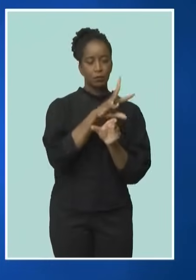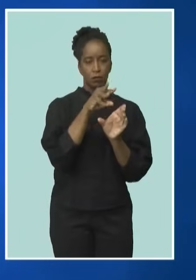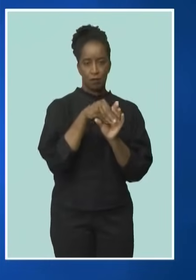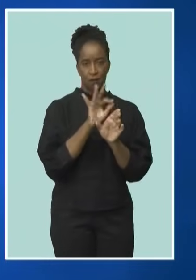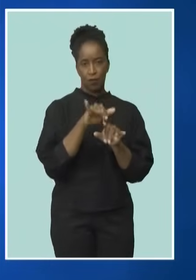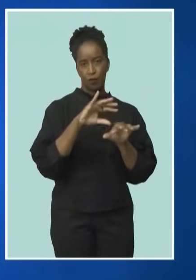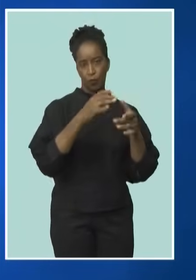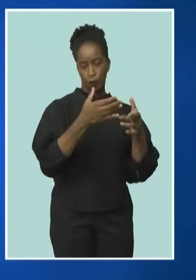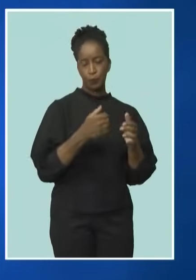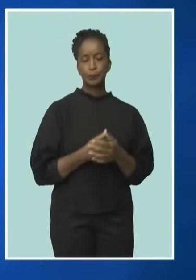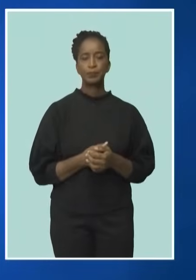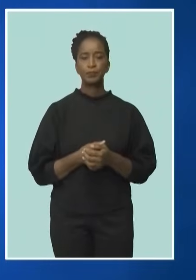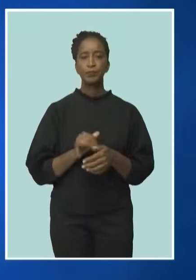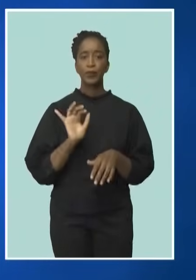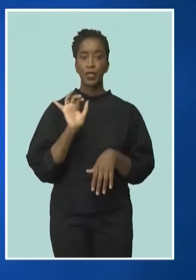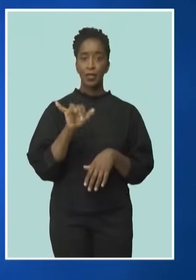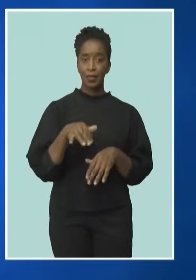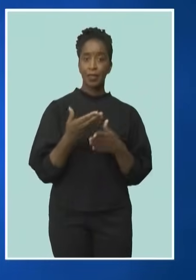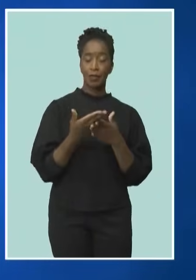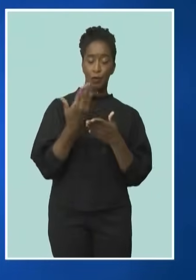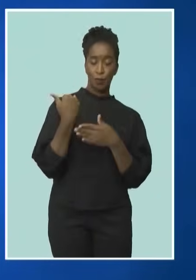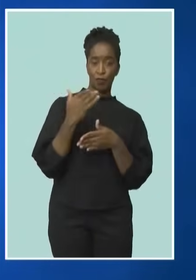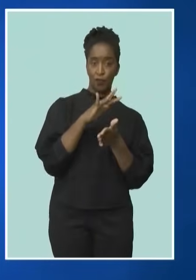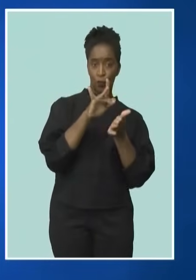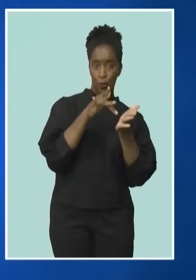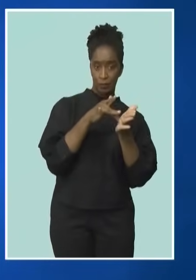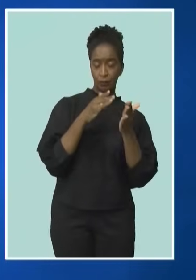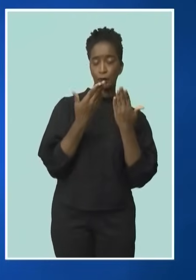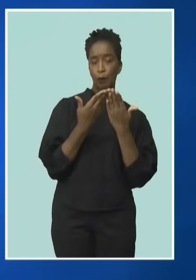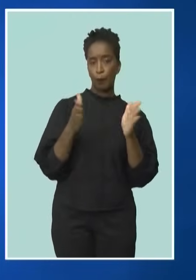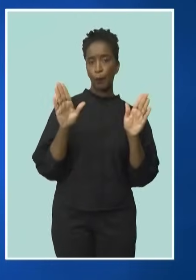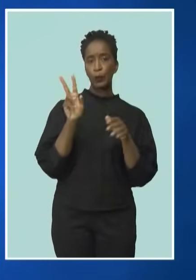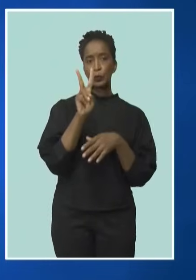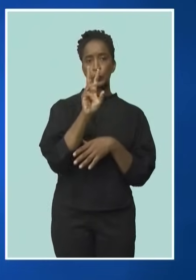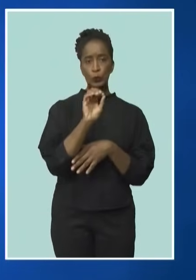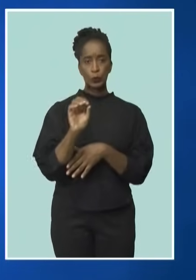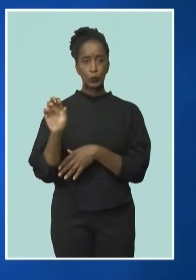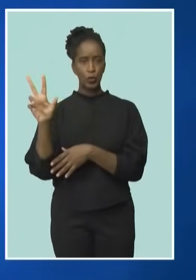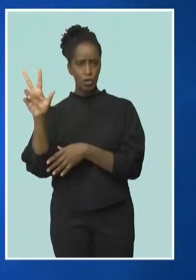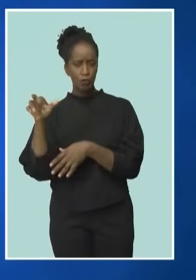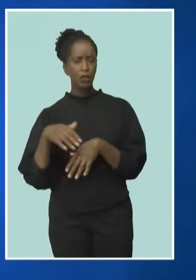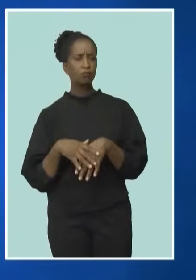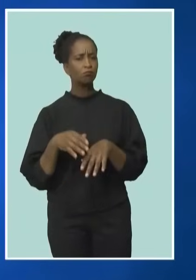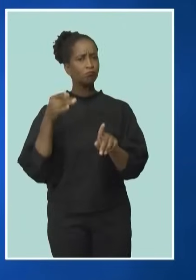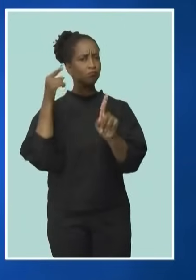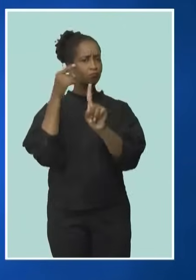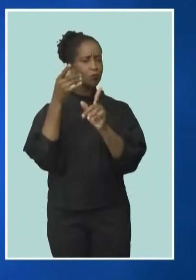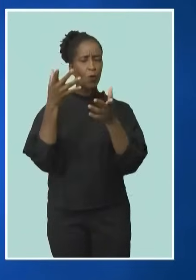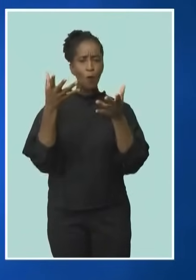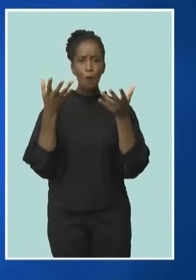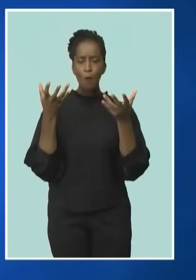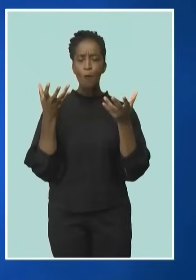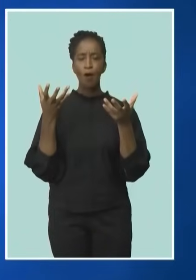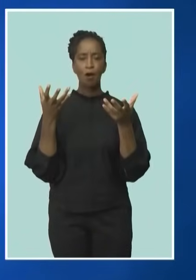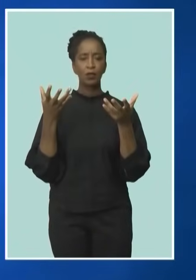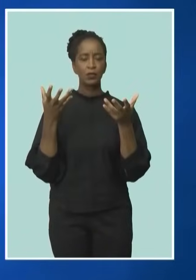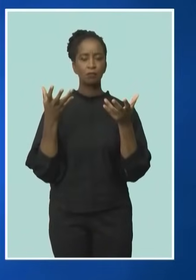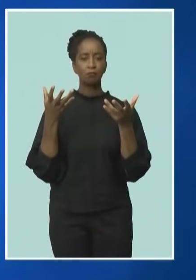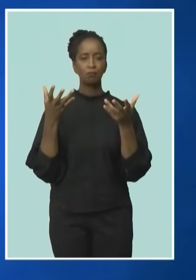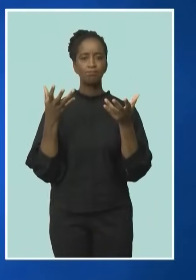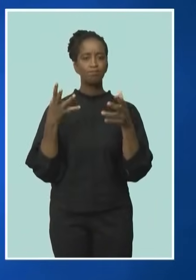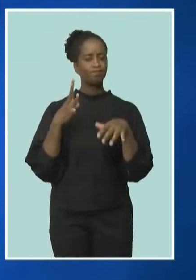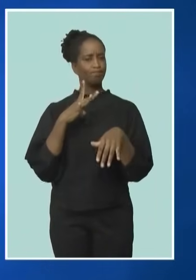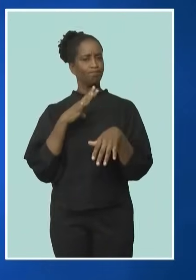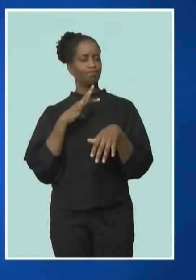Sciences Centre was first opened in May 2003 and was envisioned to be a centre of excellence within the